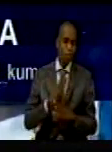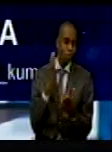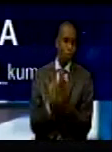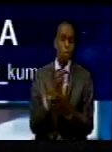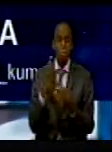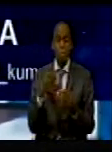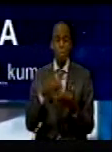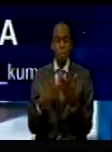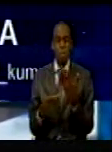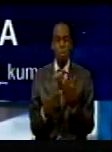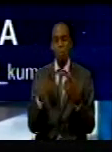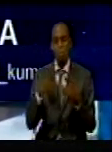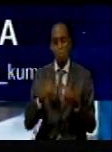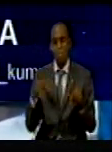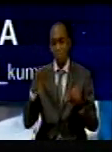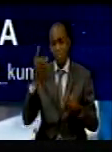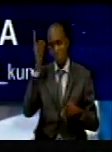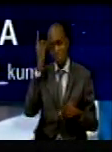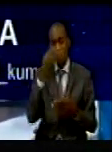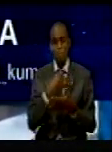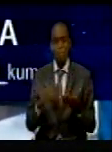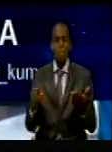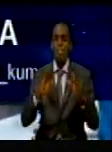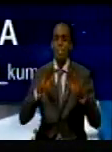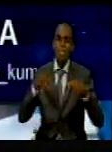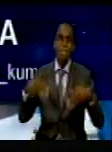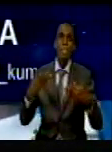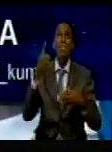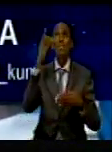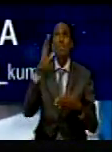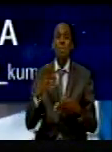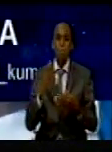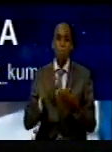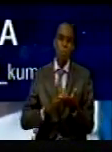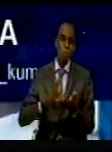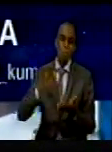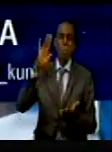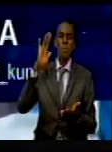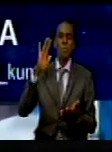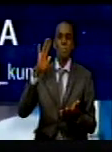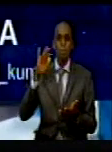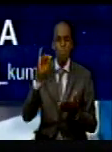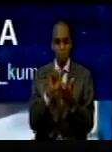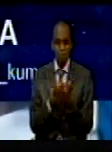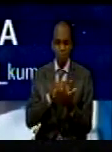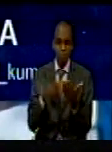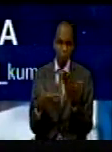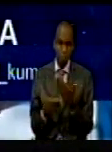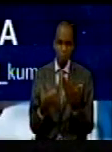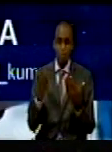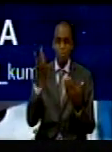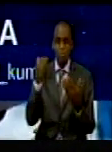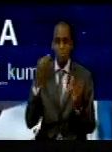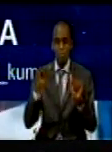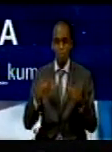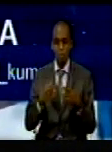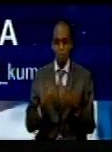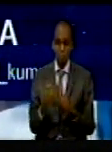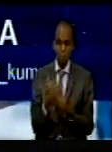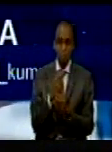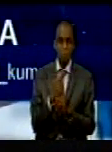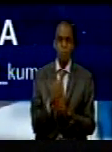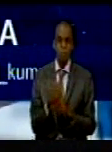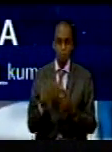failed. The Lord glorified his name. Give God the glory. Give God the glory that the program was able to hold tonight and